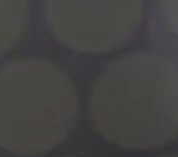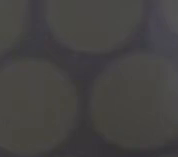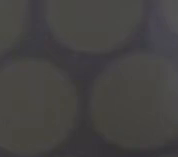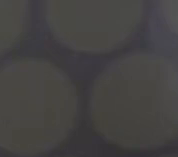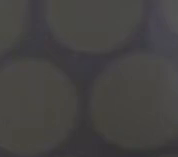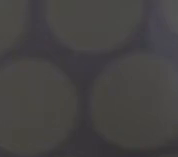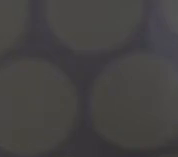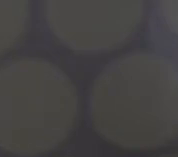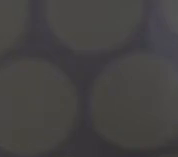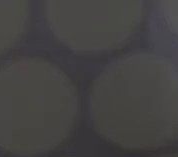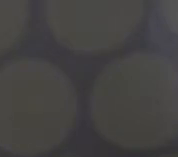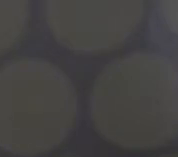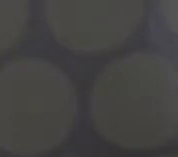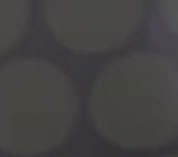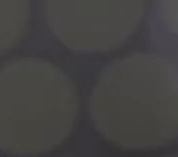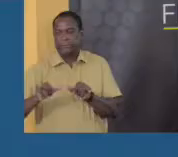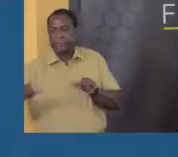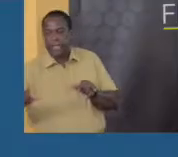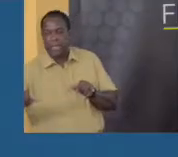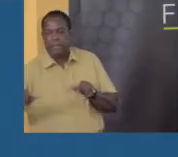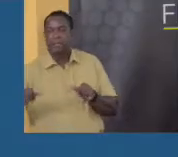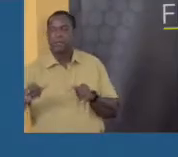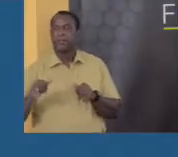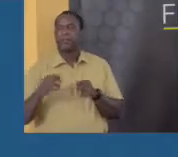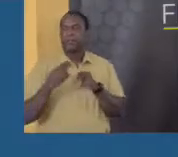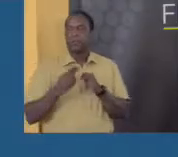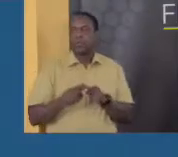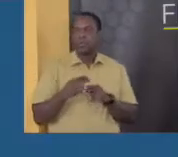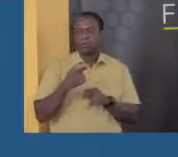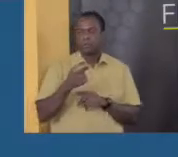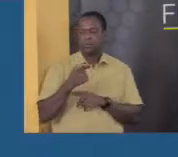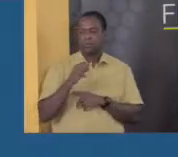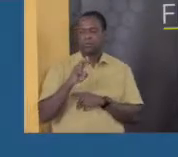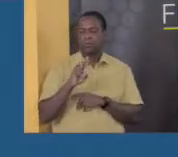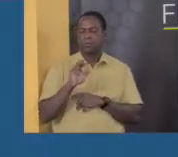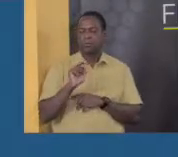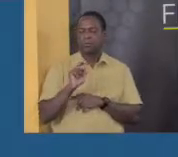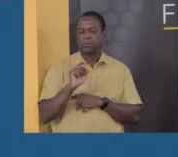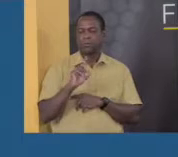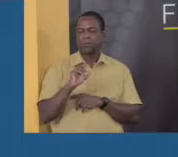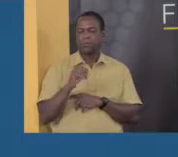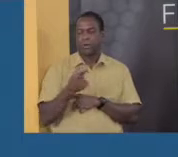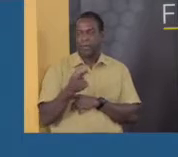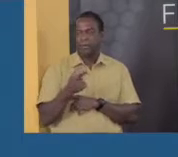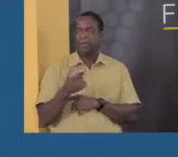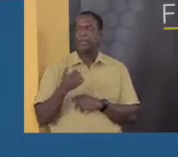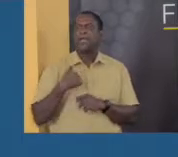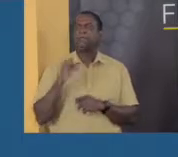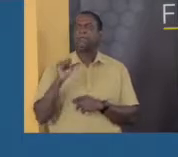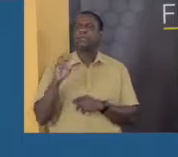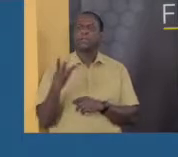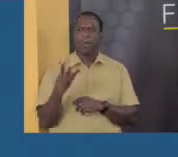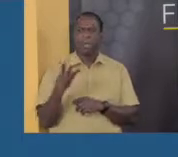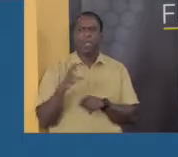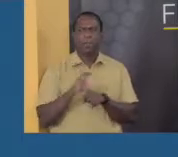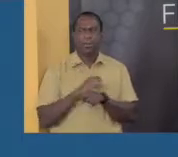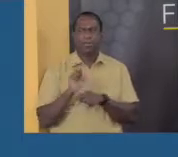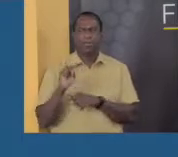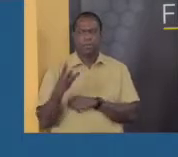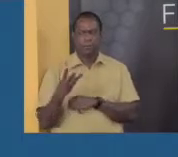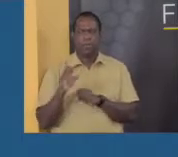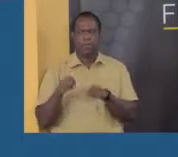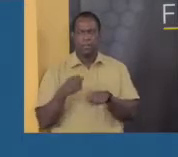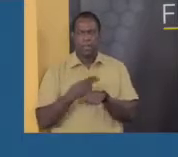You have, grading can be done by a software program, or it can be done by hand. We